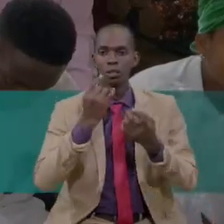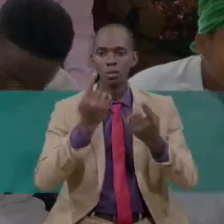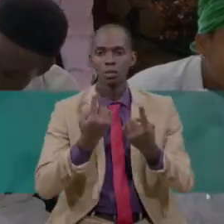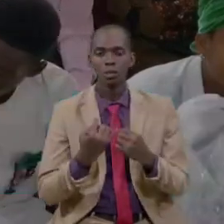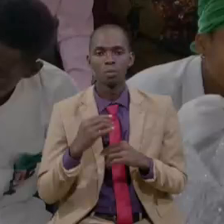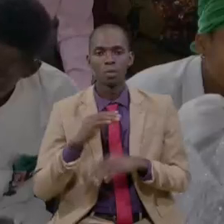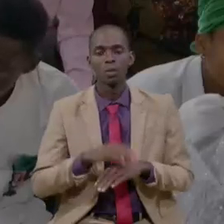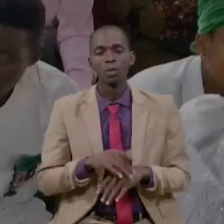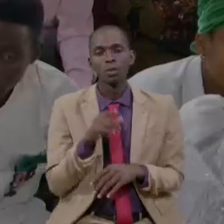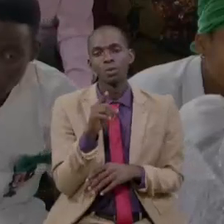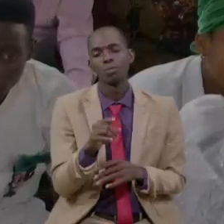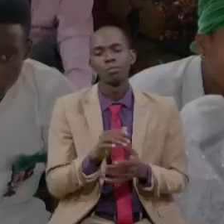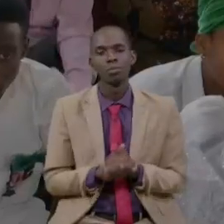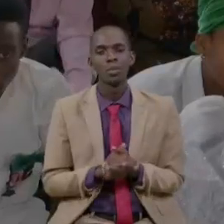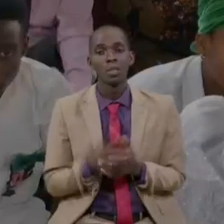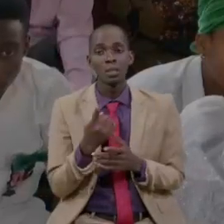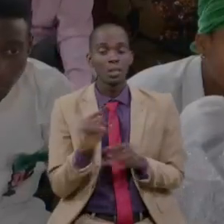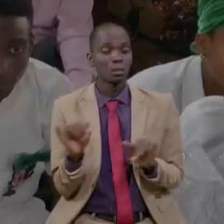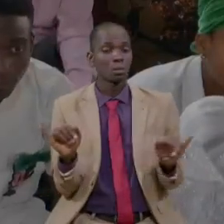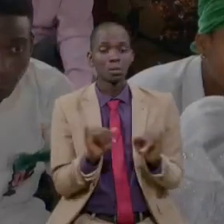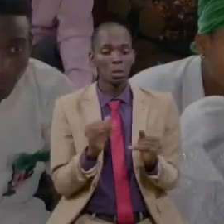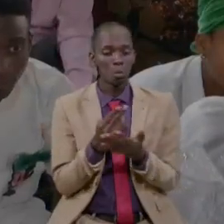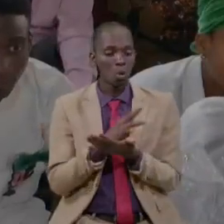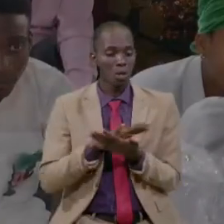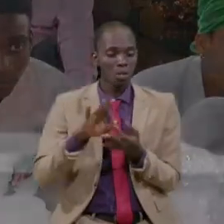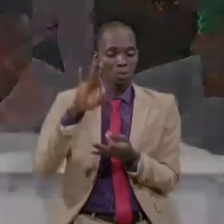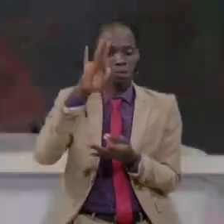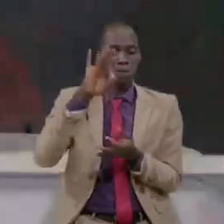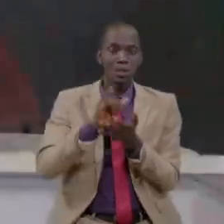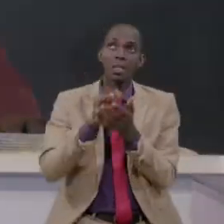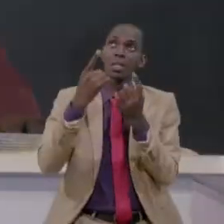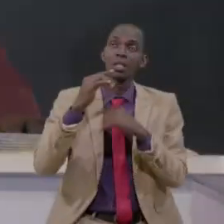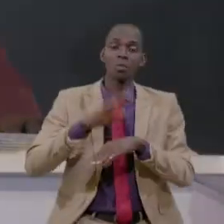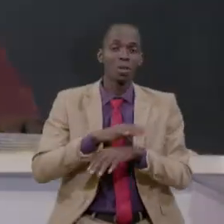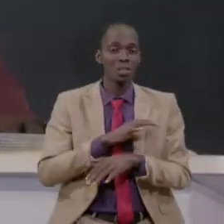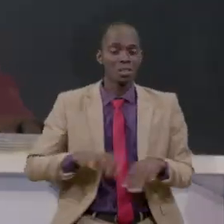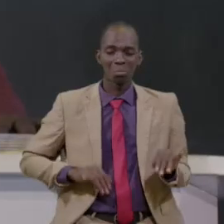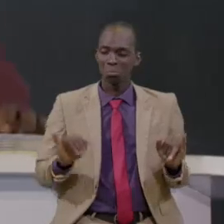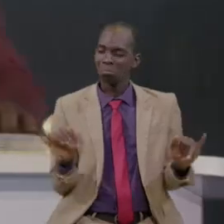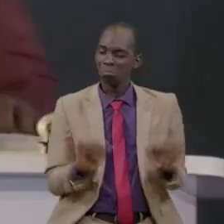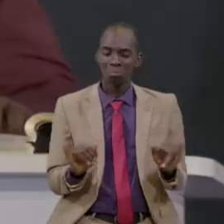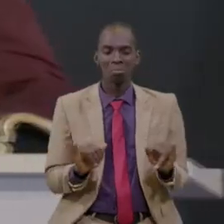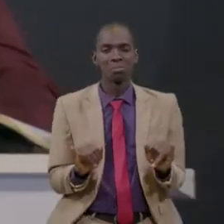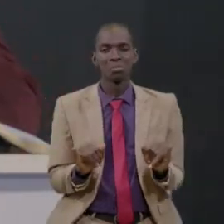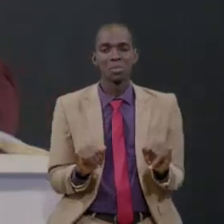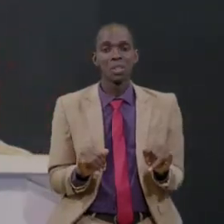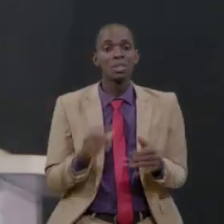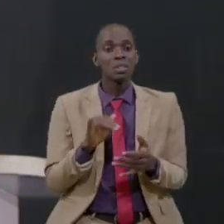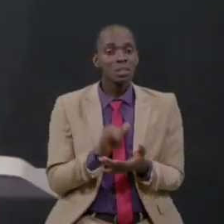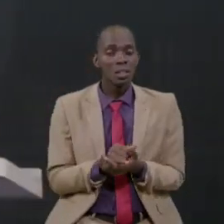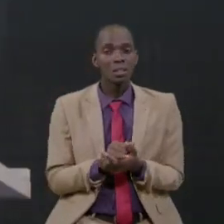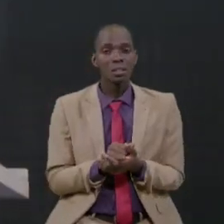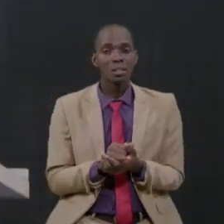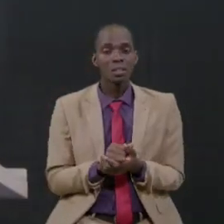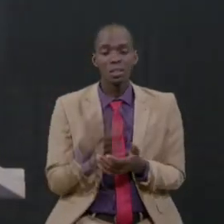same Holy Ghost that came on Christ as a dove. He said, you stay there in